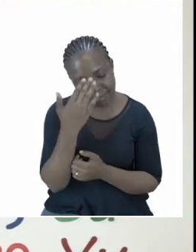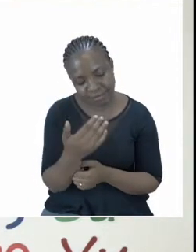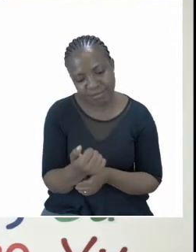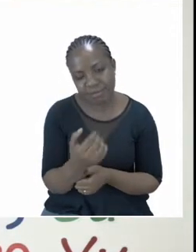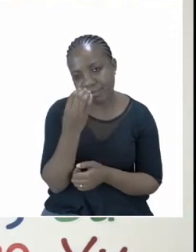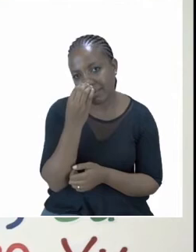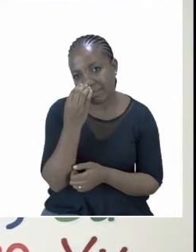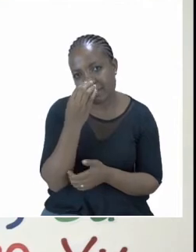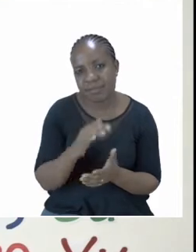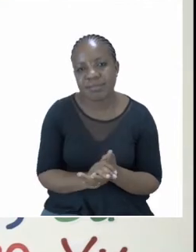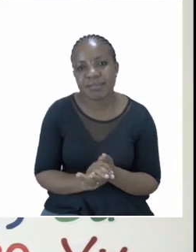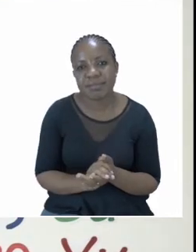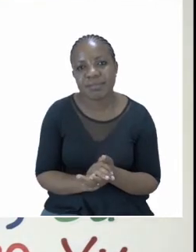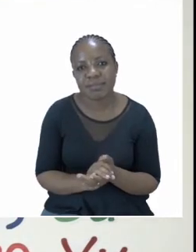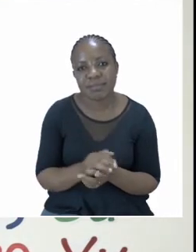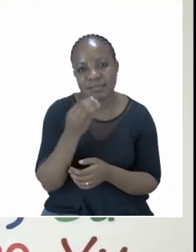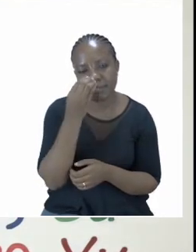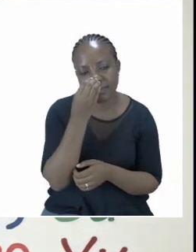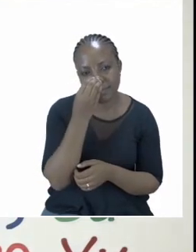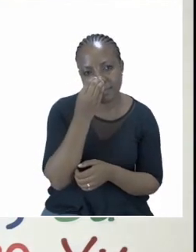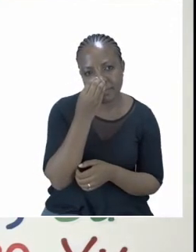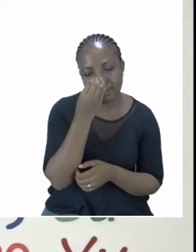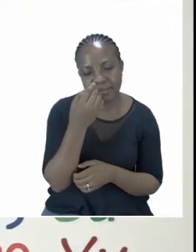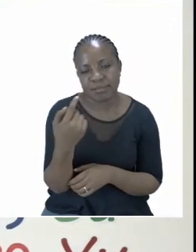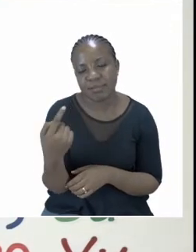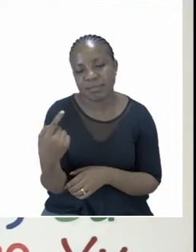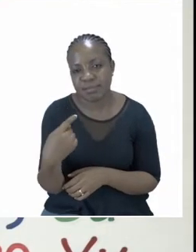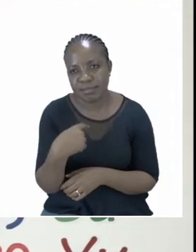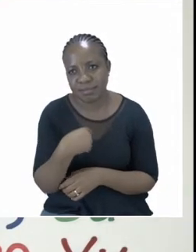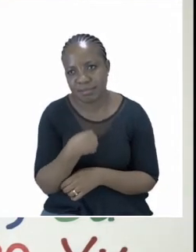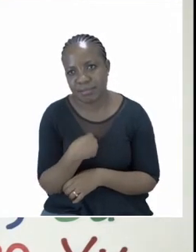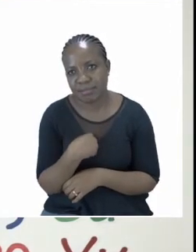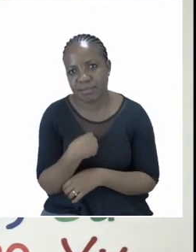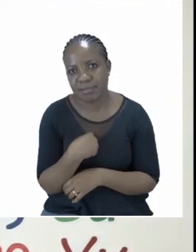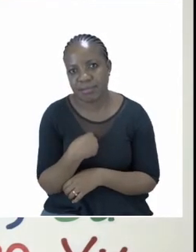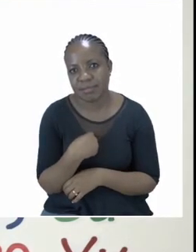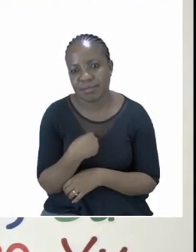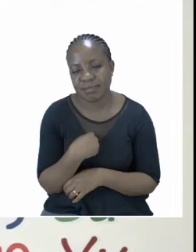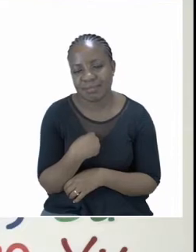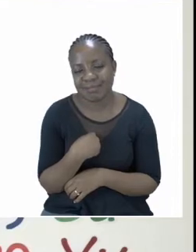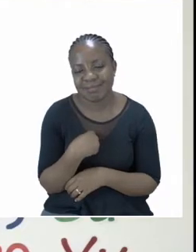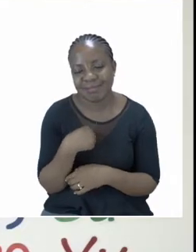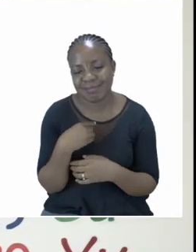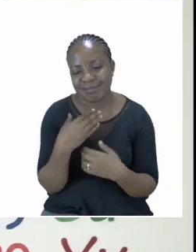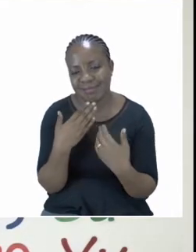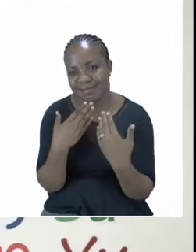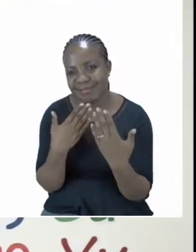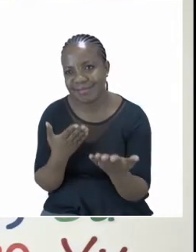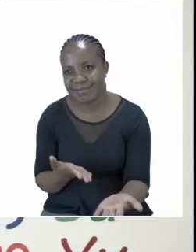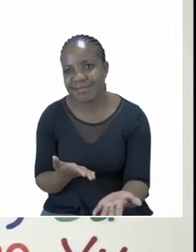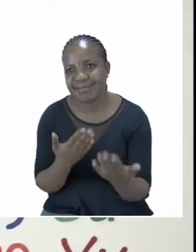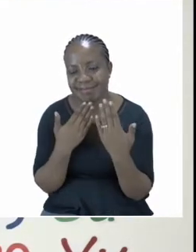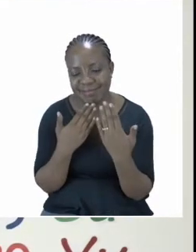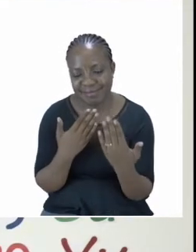Zacky. So, from Zacky and I, we would like to say thank you so